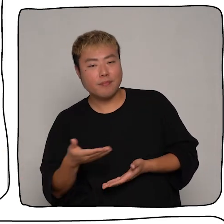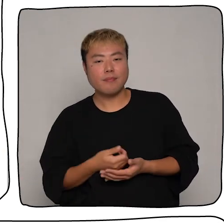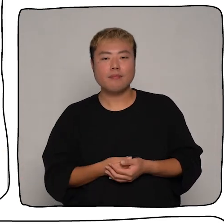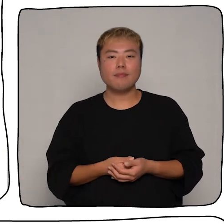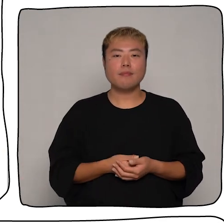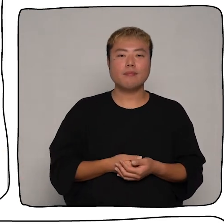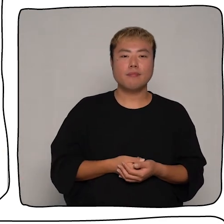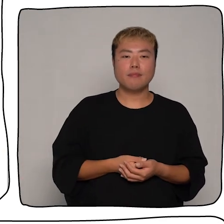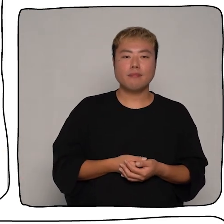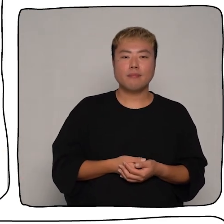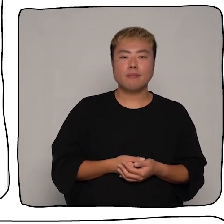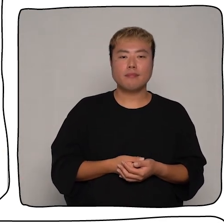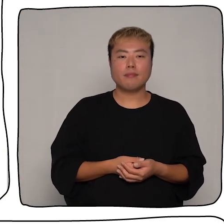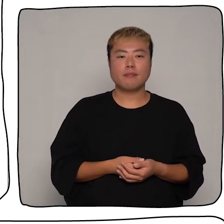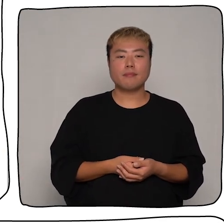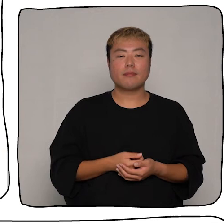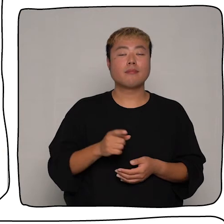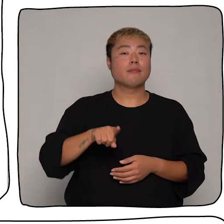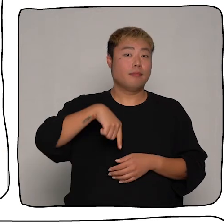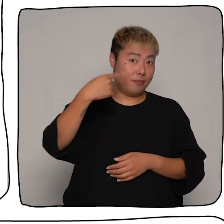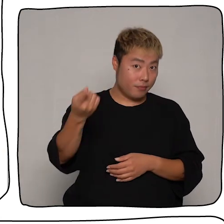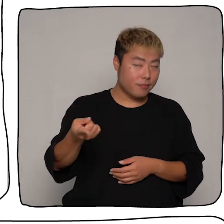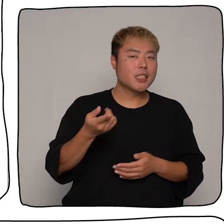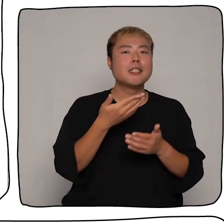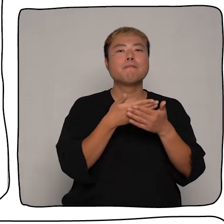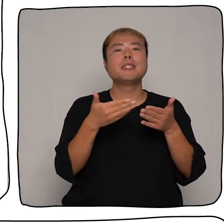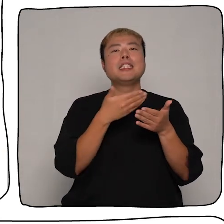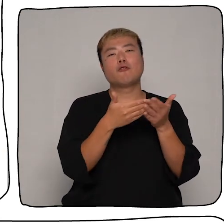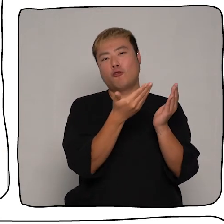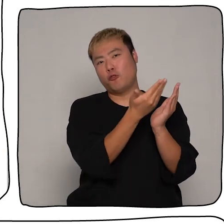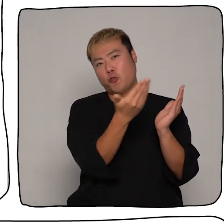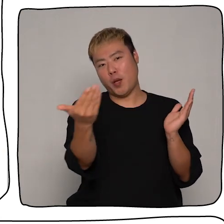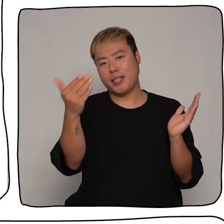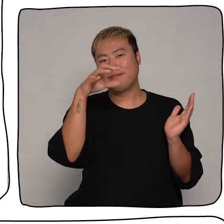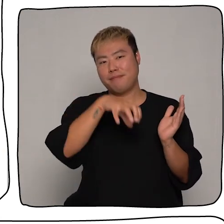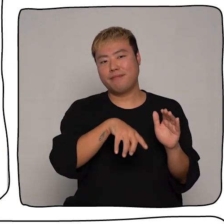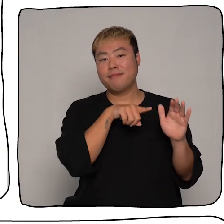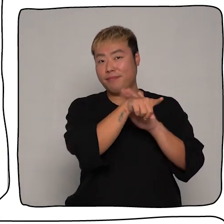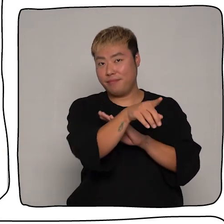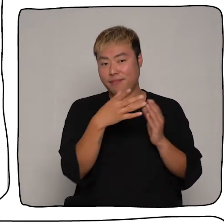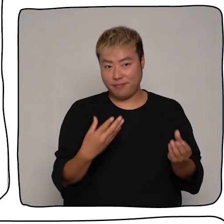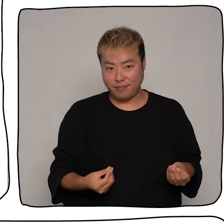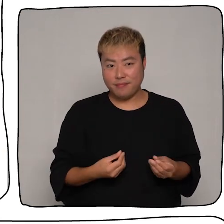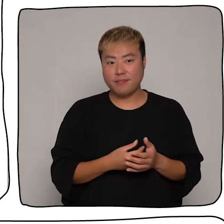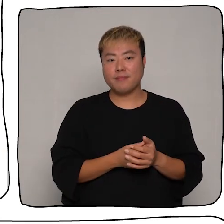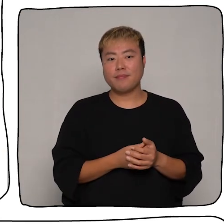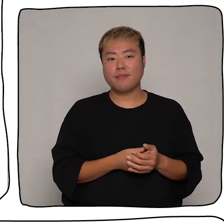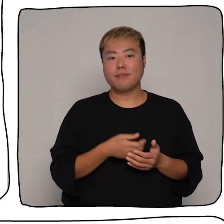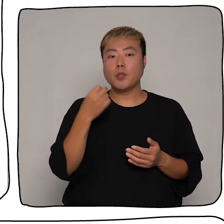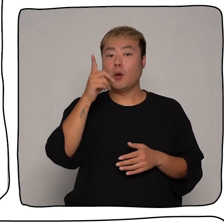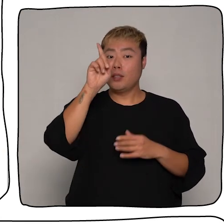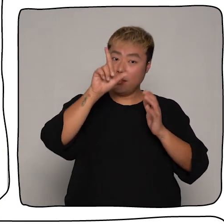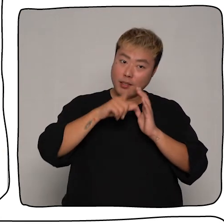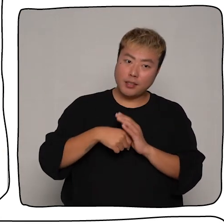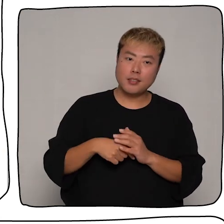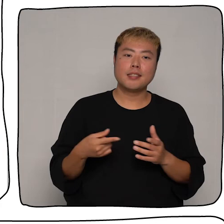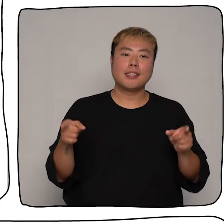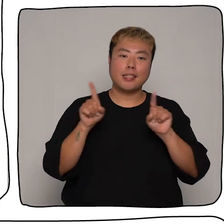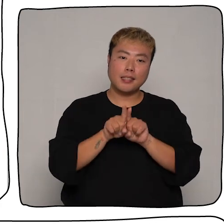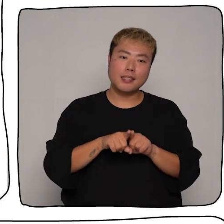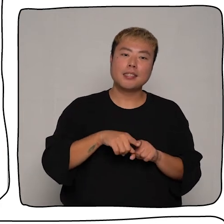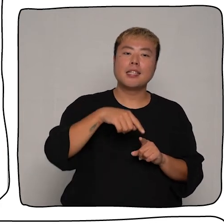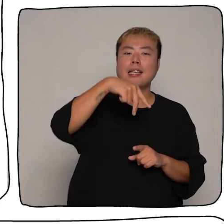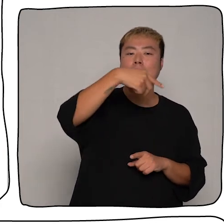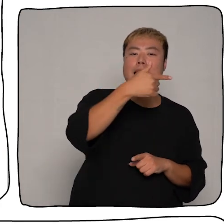pattern. And we also went to museum. And on the other day,